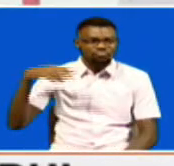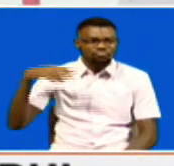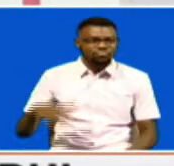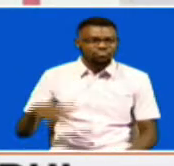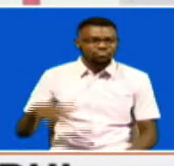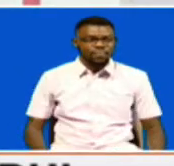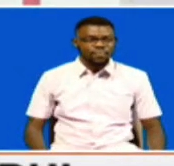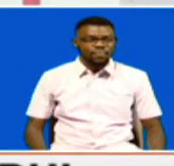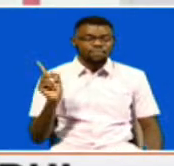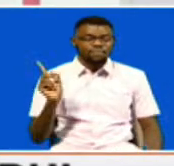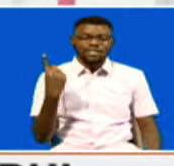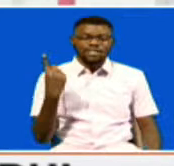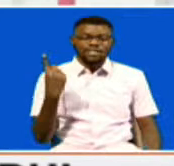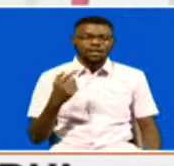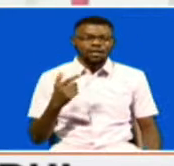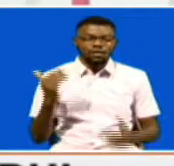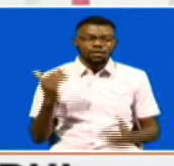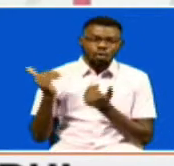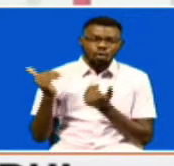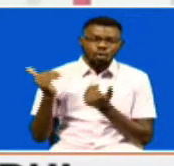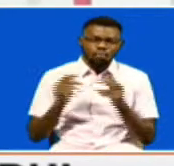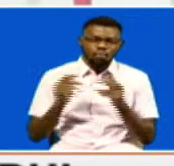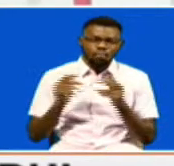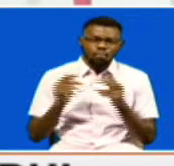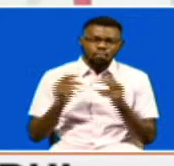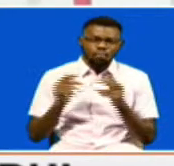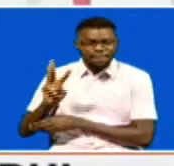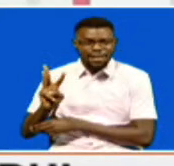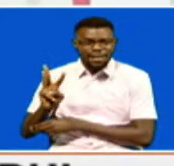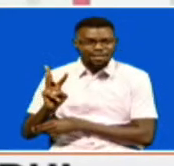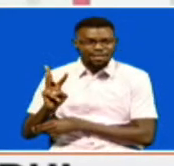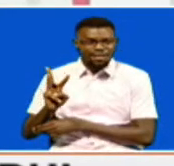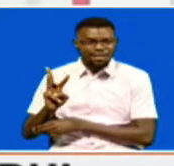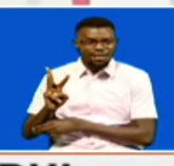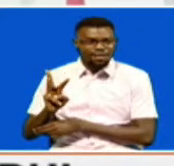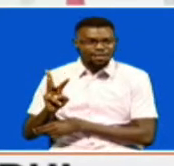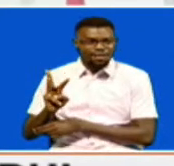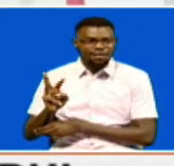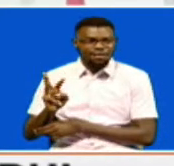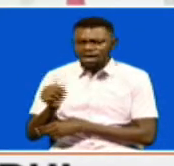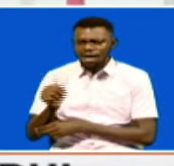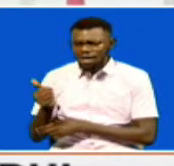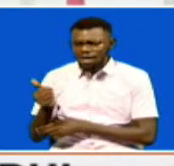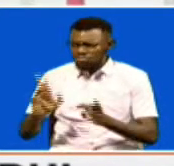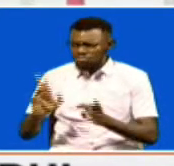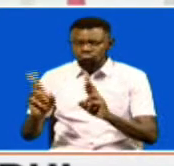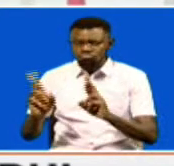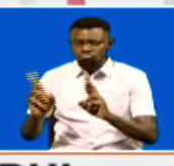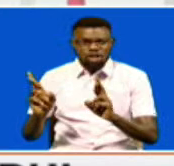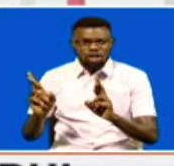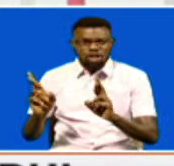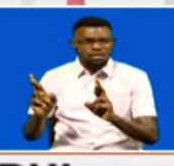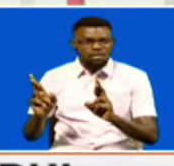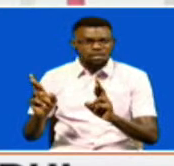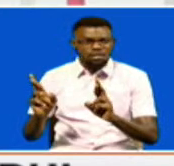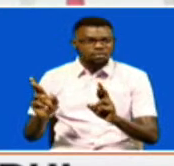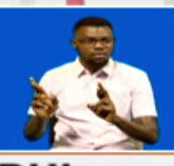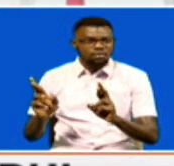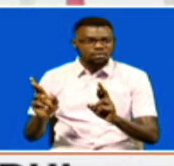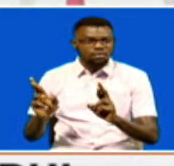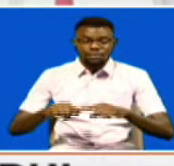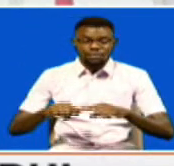expecting around 22 megawatts because our unit 1 and 2 are both ready. This is dependent on the